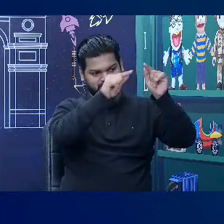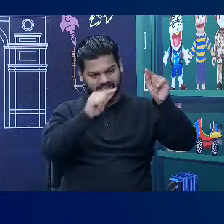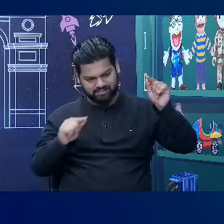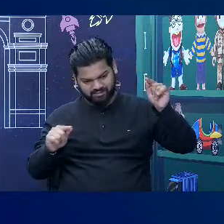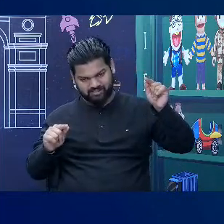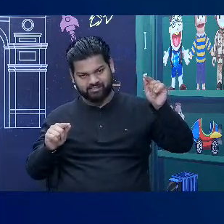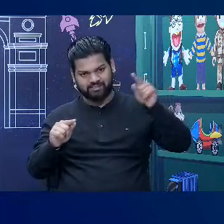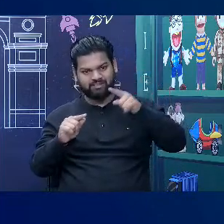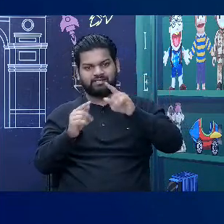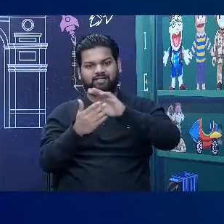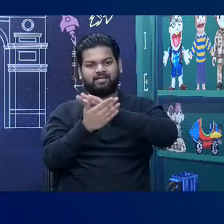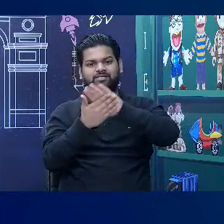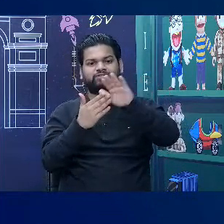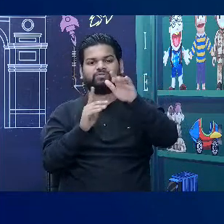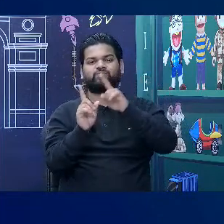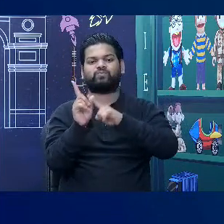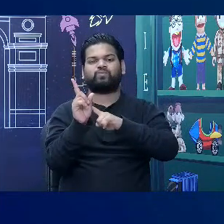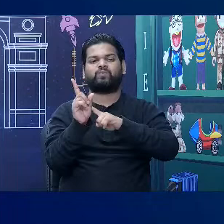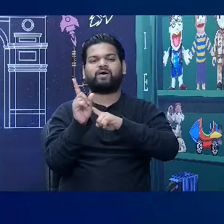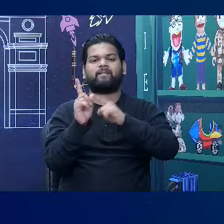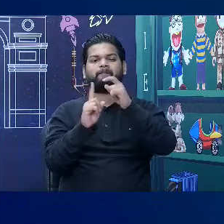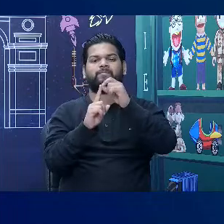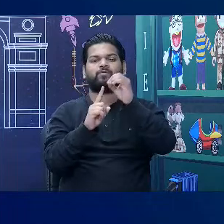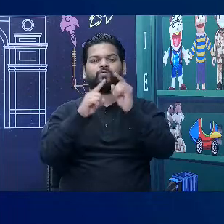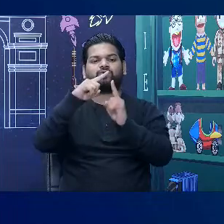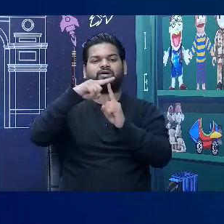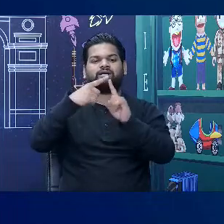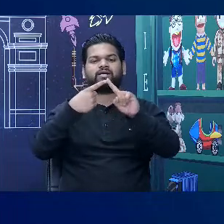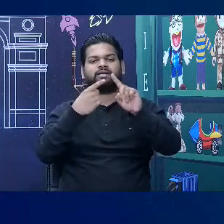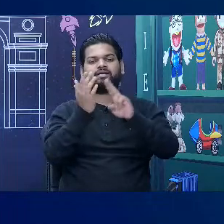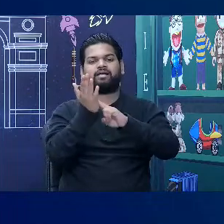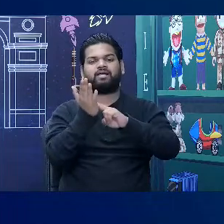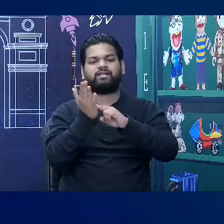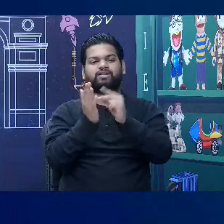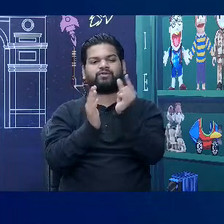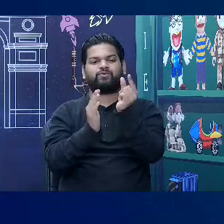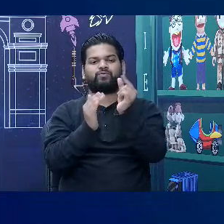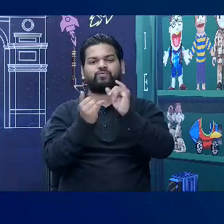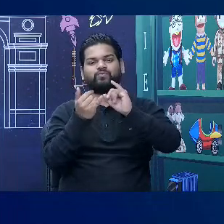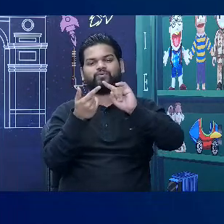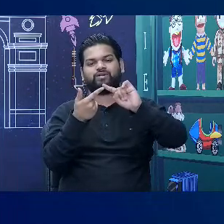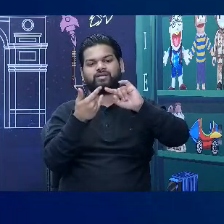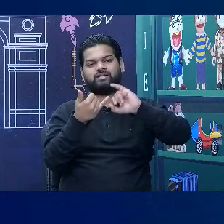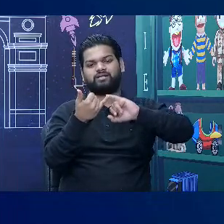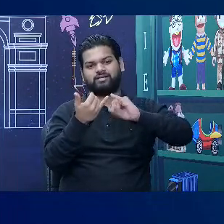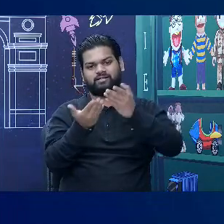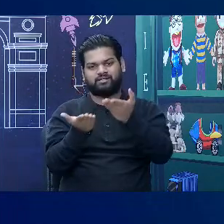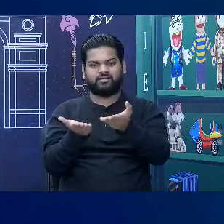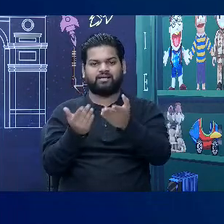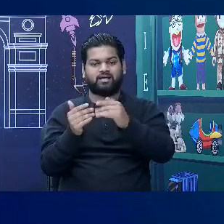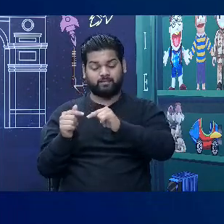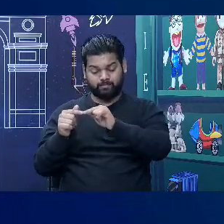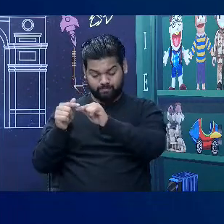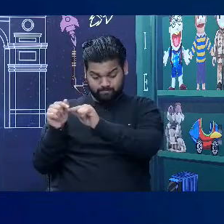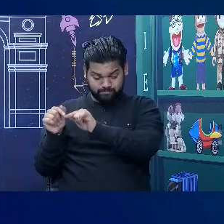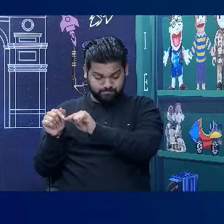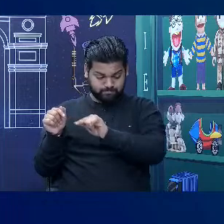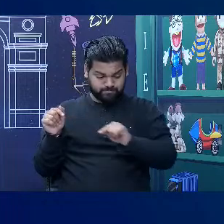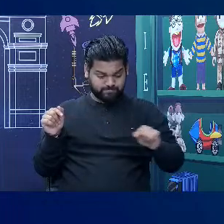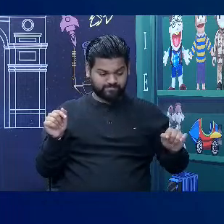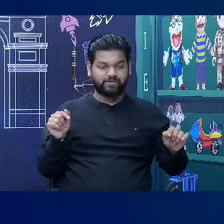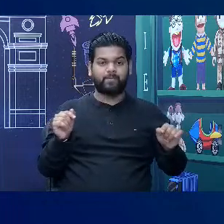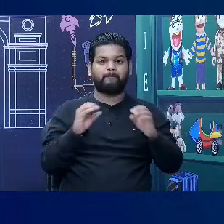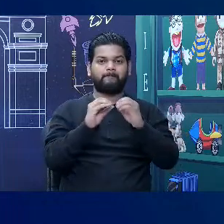and the longest side here is AC, which is known as hypotenuse, and we have this as perpendicular, which is opposite to angle